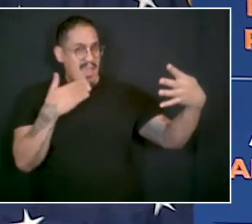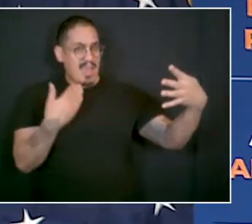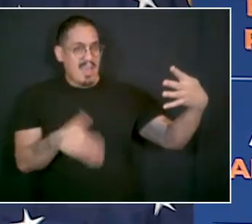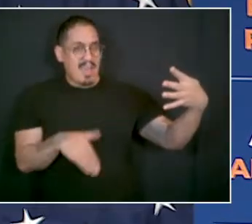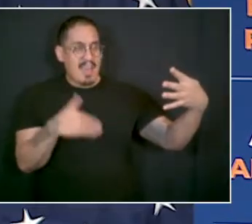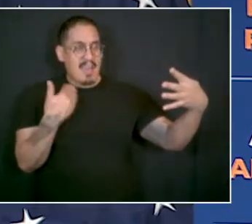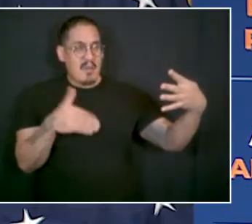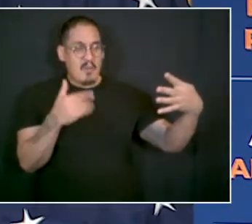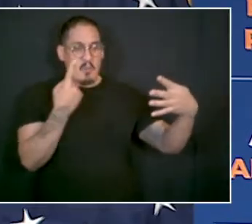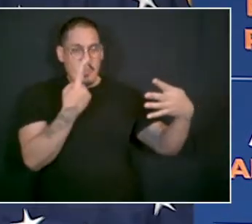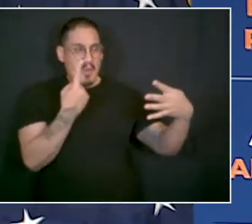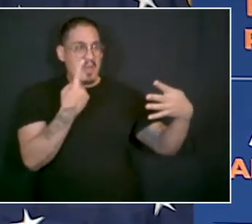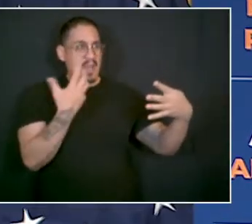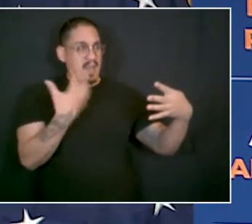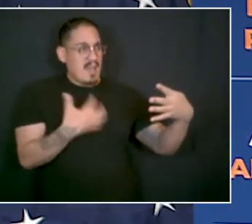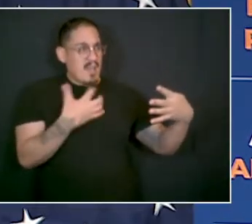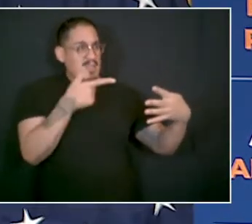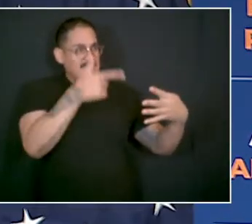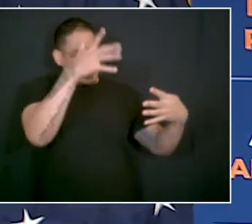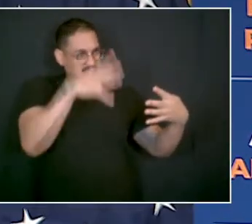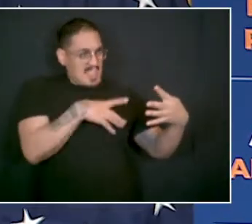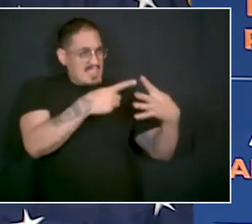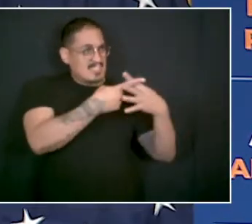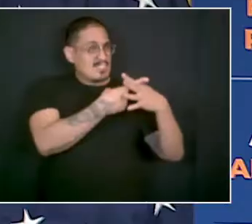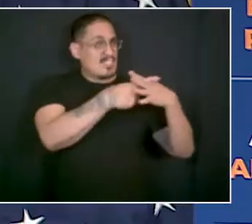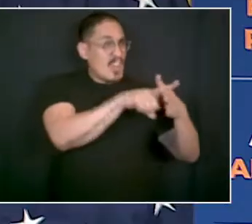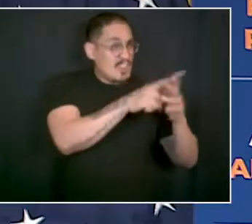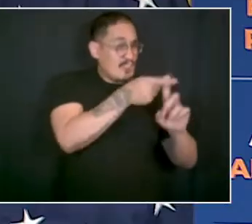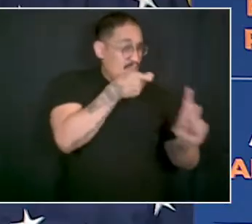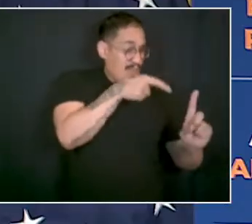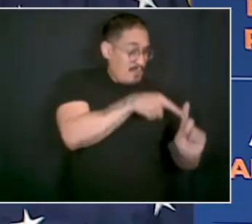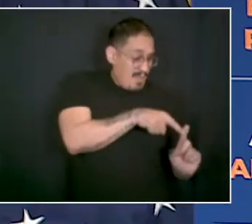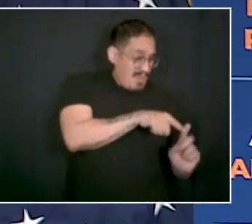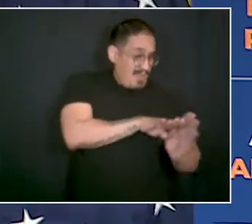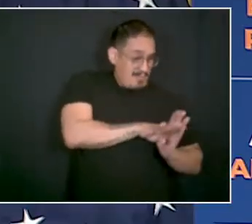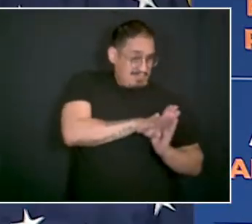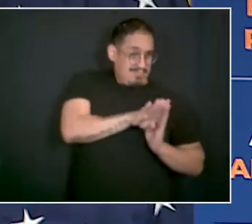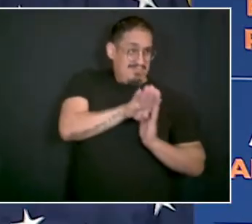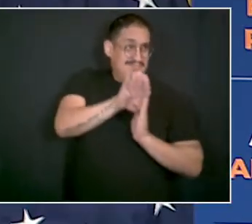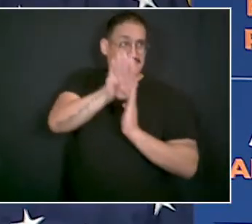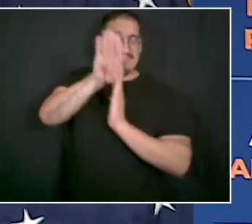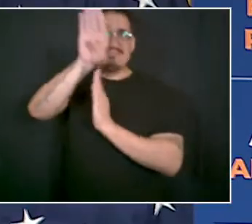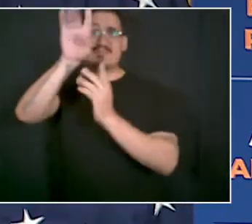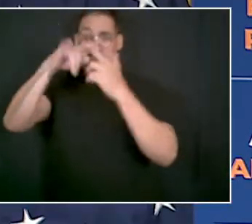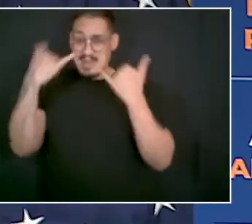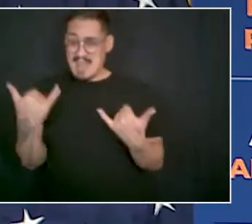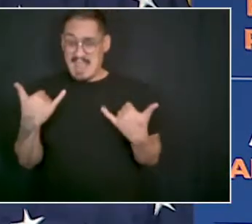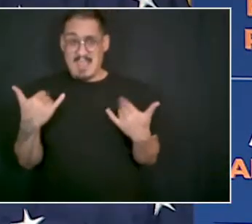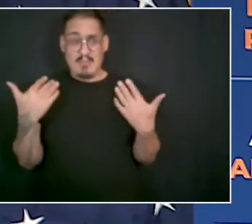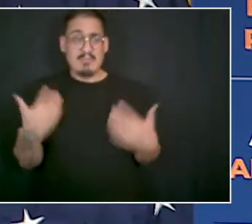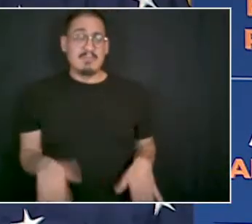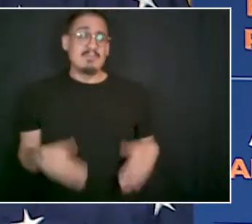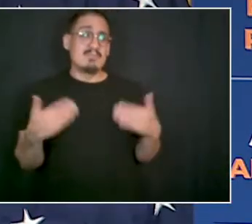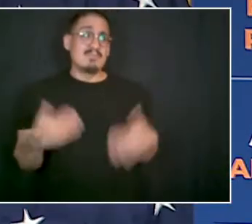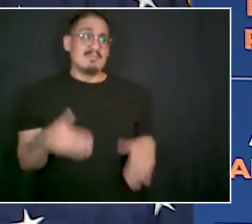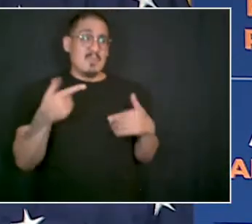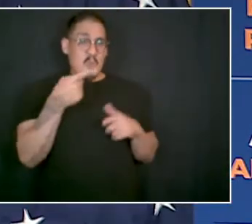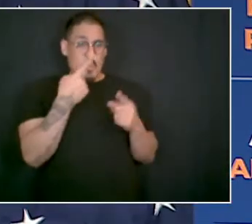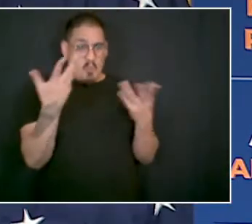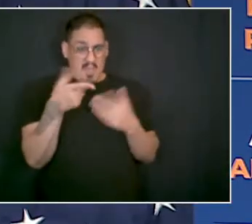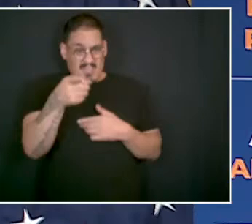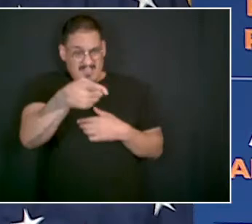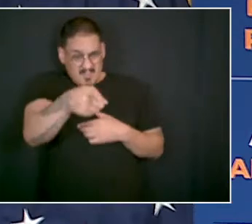where we were to where we are now. And so he said, what you guys have done in 3 years, now